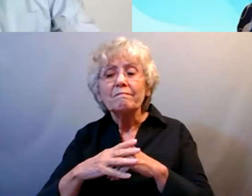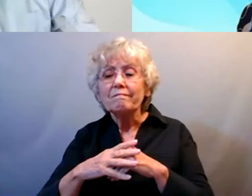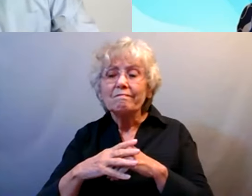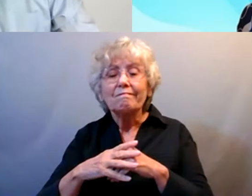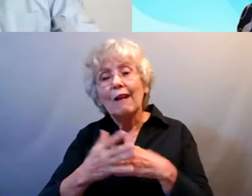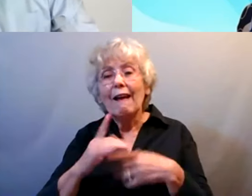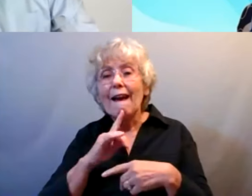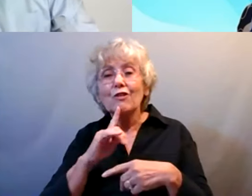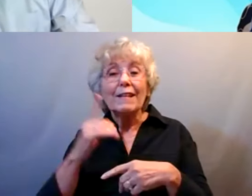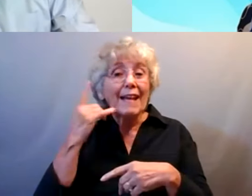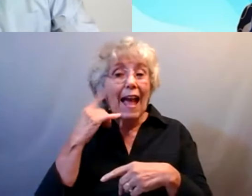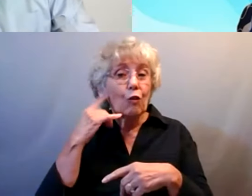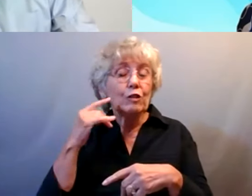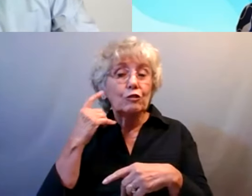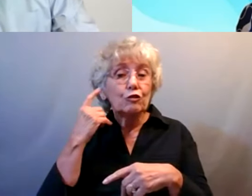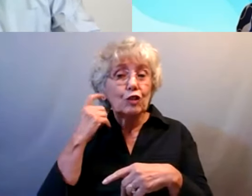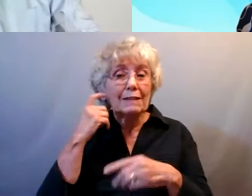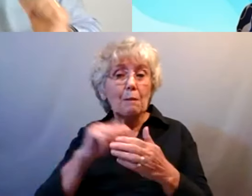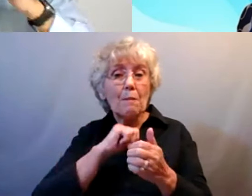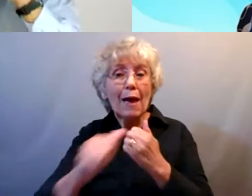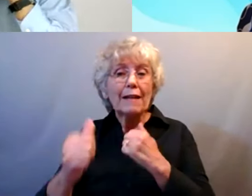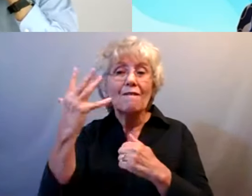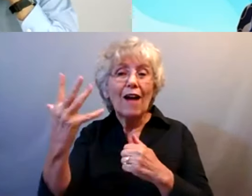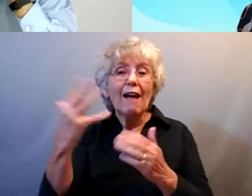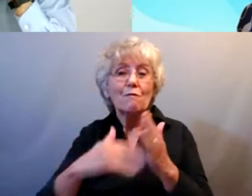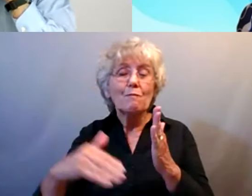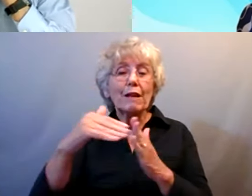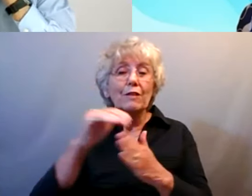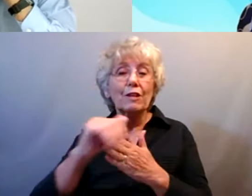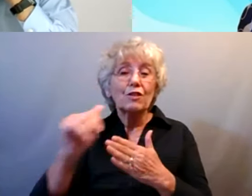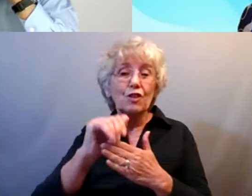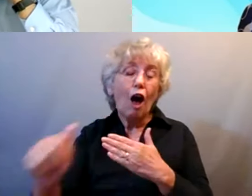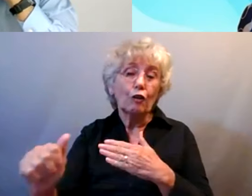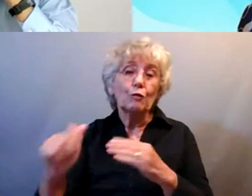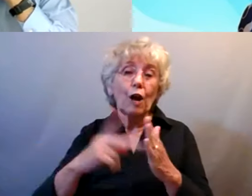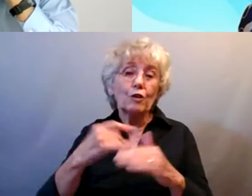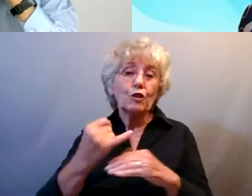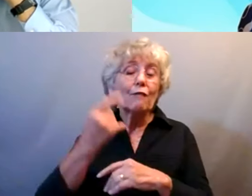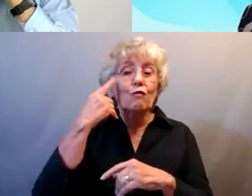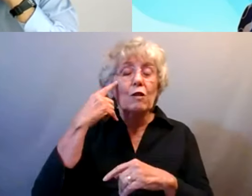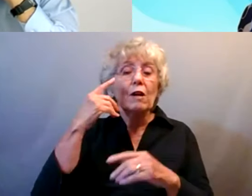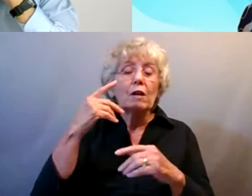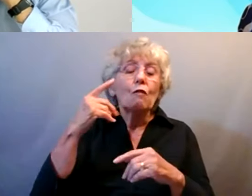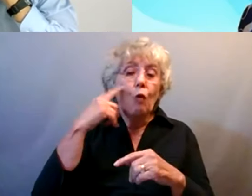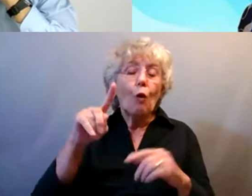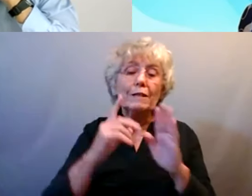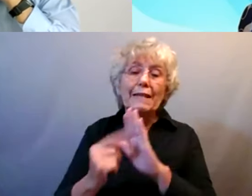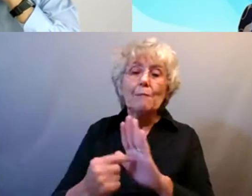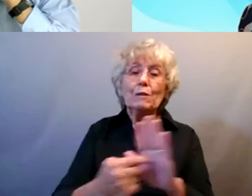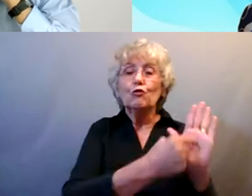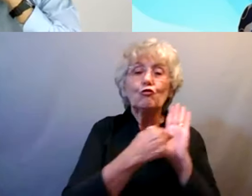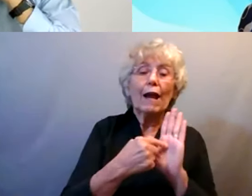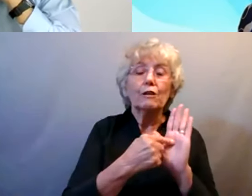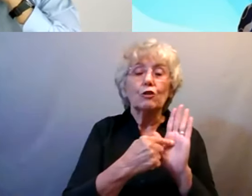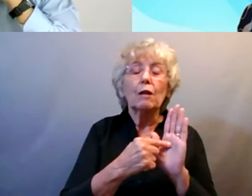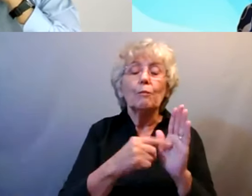actually California just passed a $5 million budget for demonstration projects in the state that are based on a program called Golden